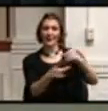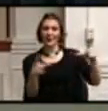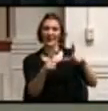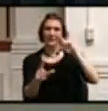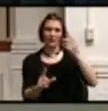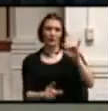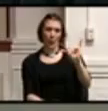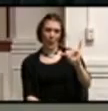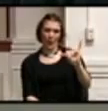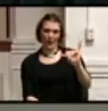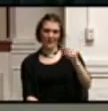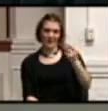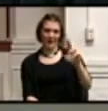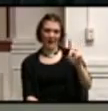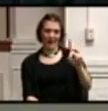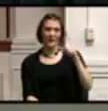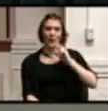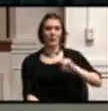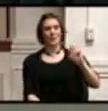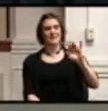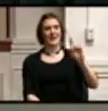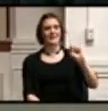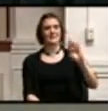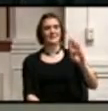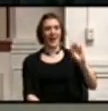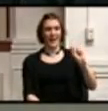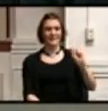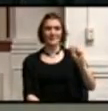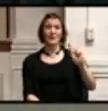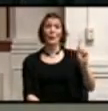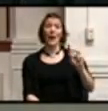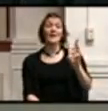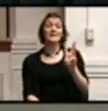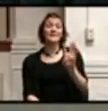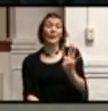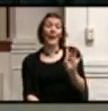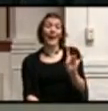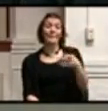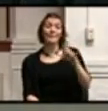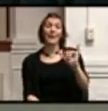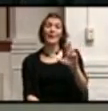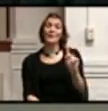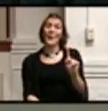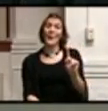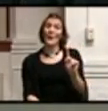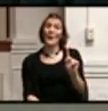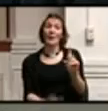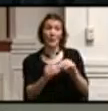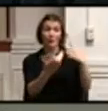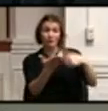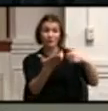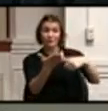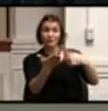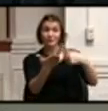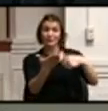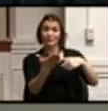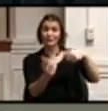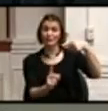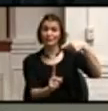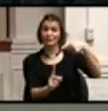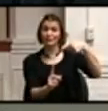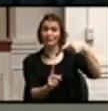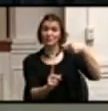Dorothy Pond, DBA Northside Subs and More, located at 648 Putney Road. Is there any further discussion about that